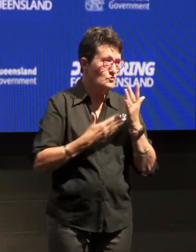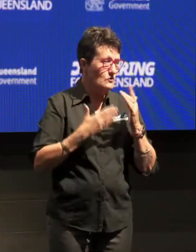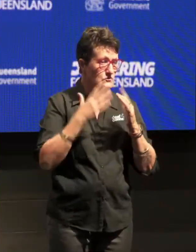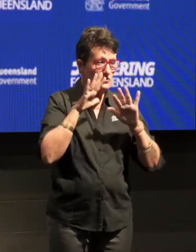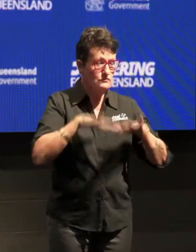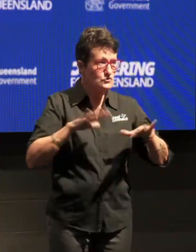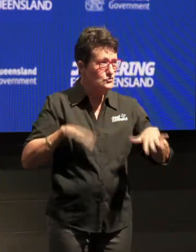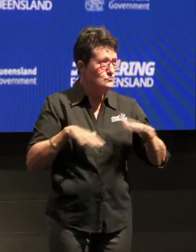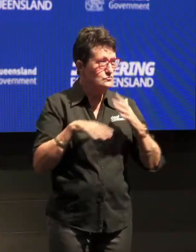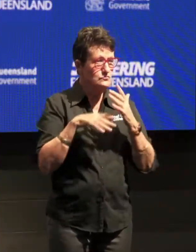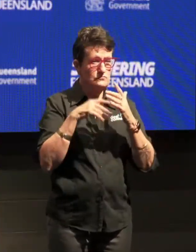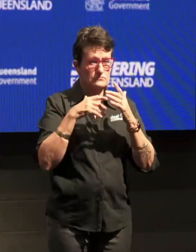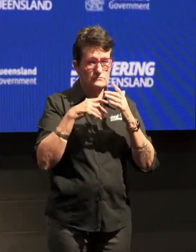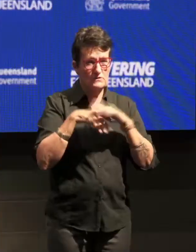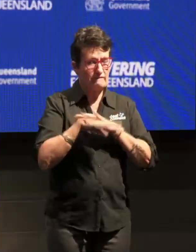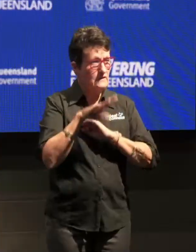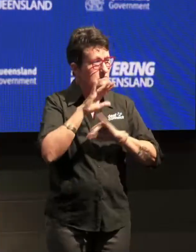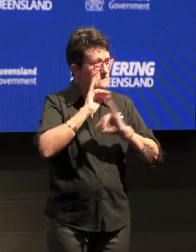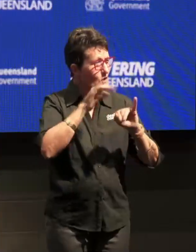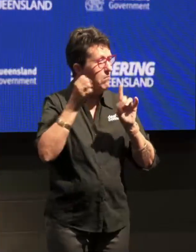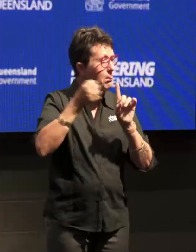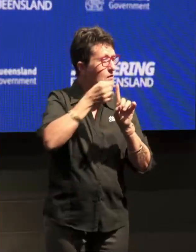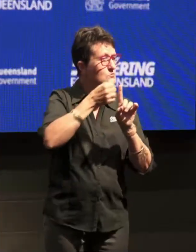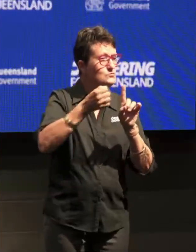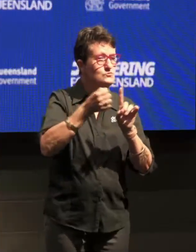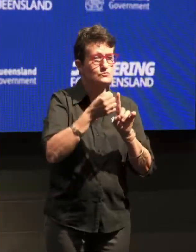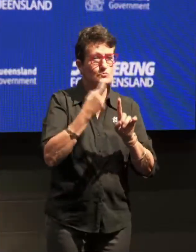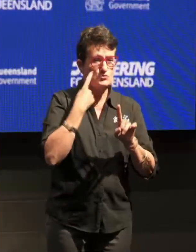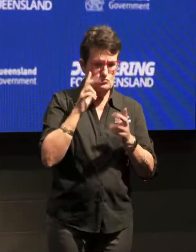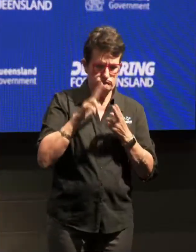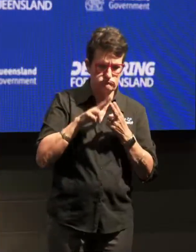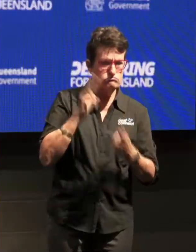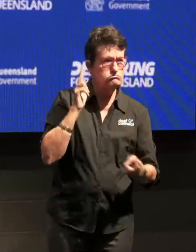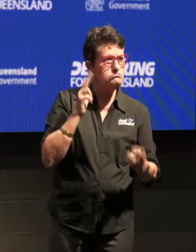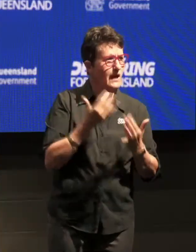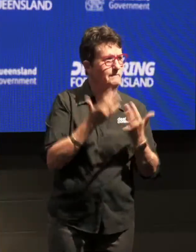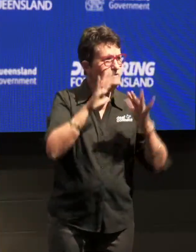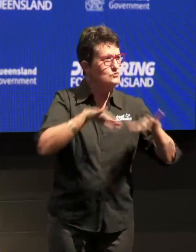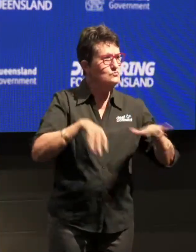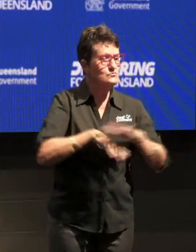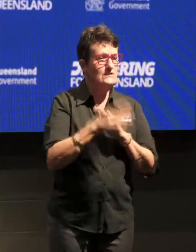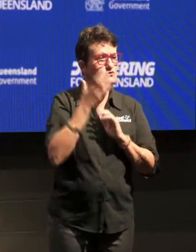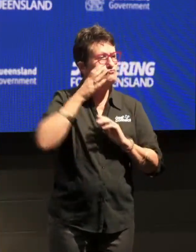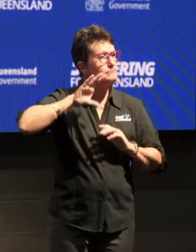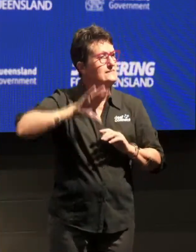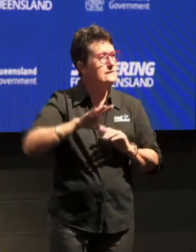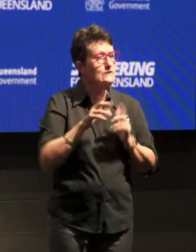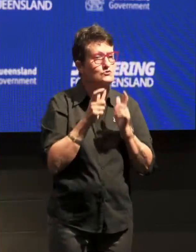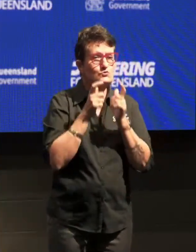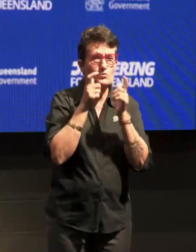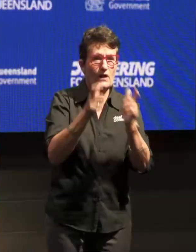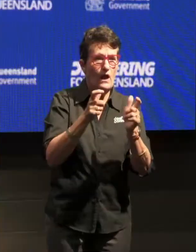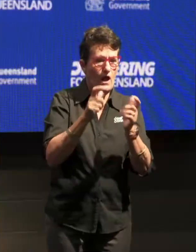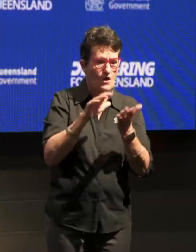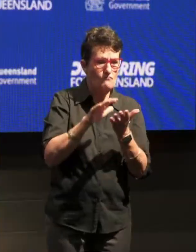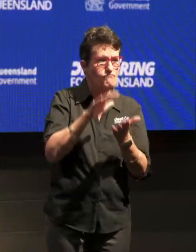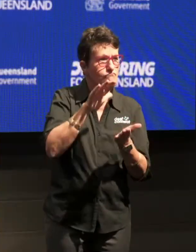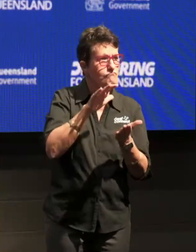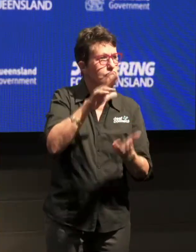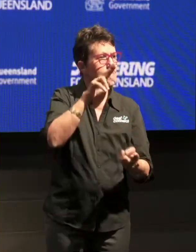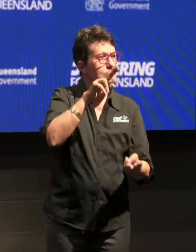subject to incredible abuse. We did it because of the rise of the number of kids in residential care that's grown every single year,